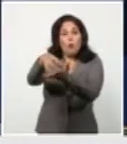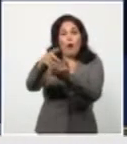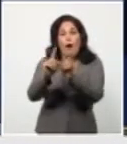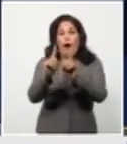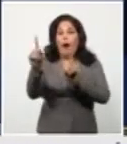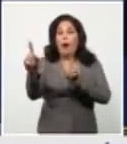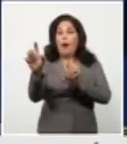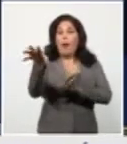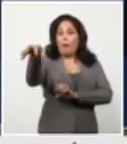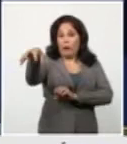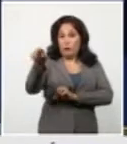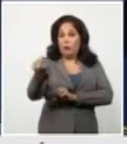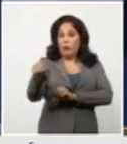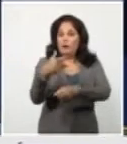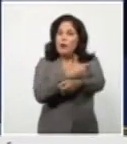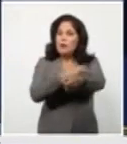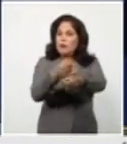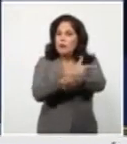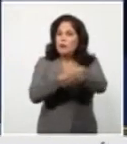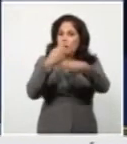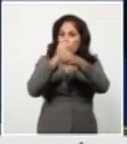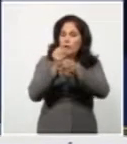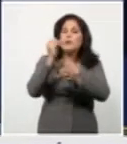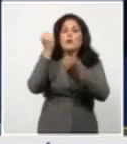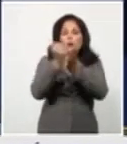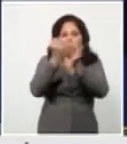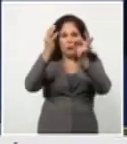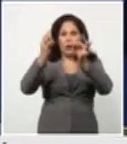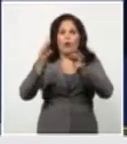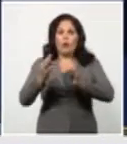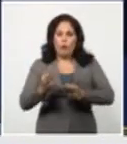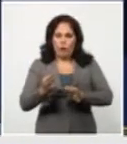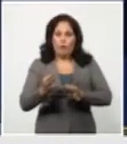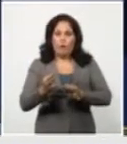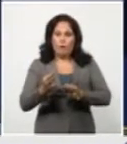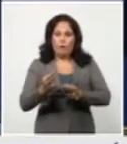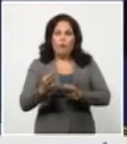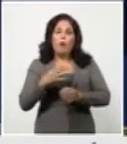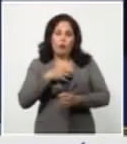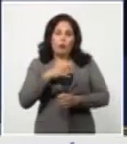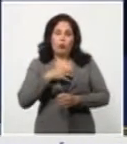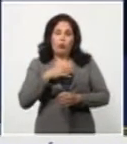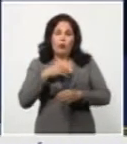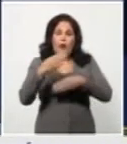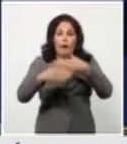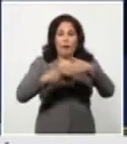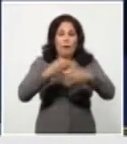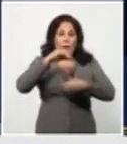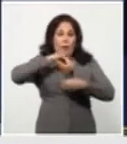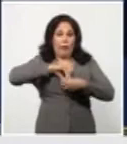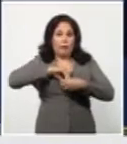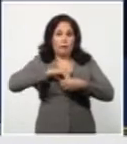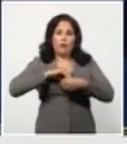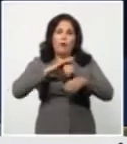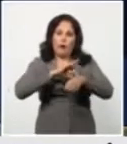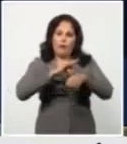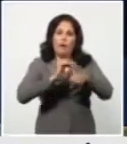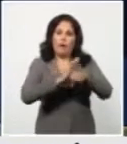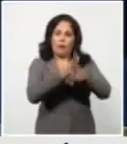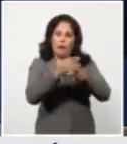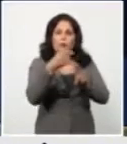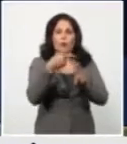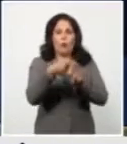contracted the disease abroad. It's a person who recently returned to the island. That person was quarantined in one of the